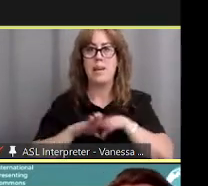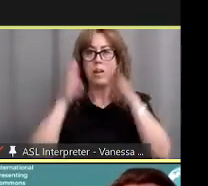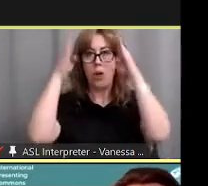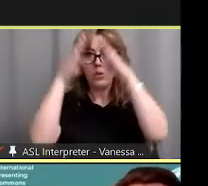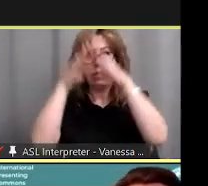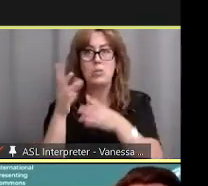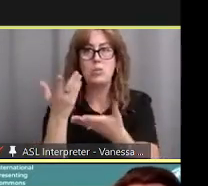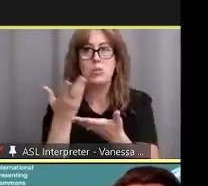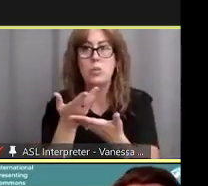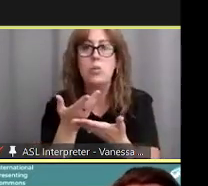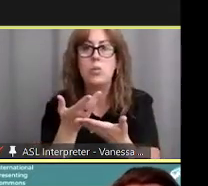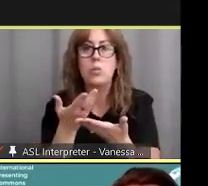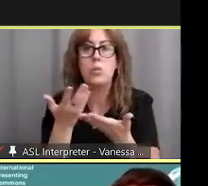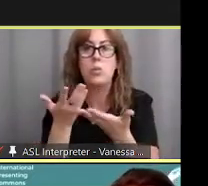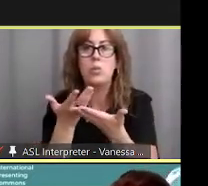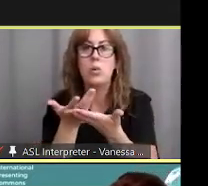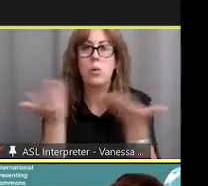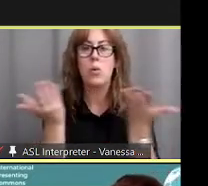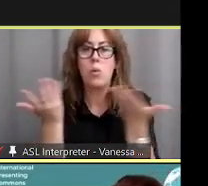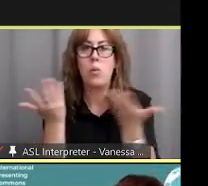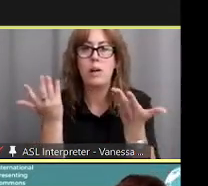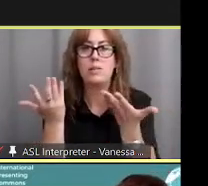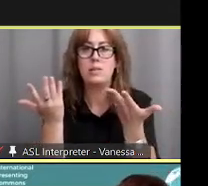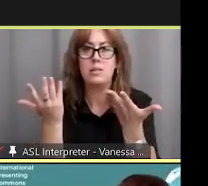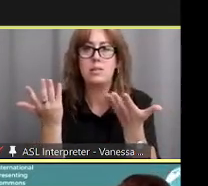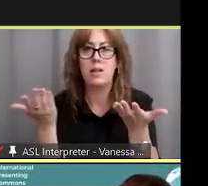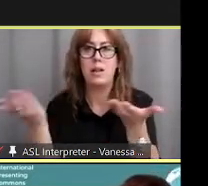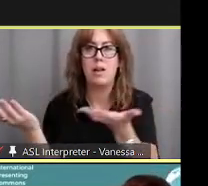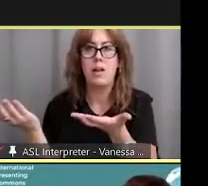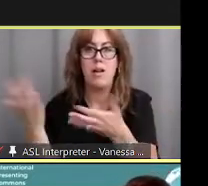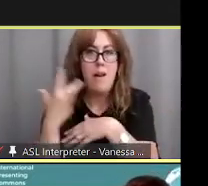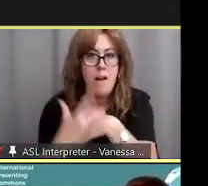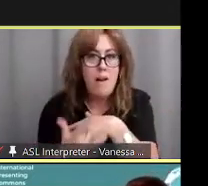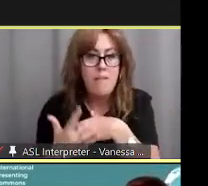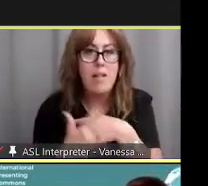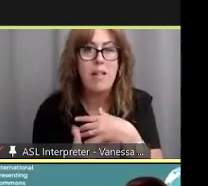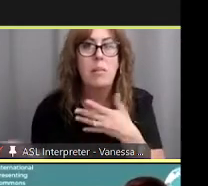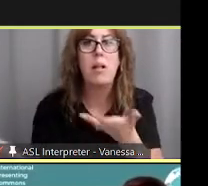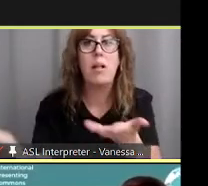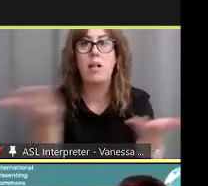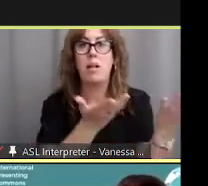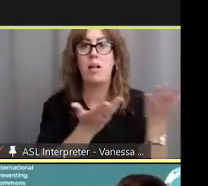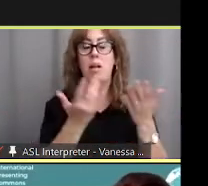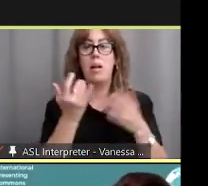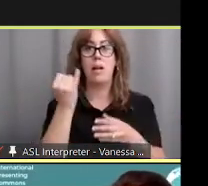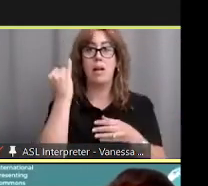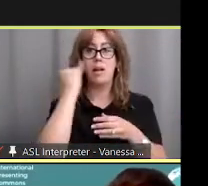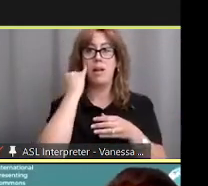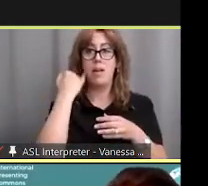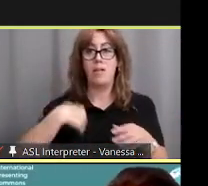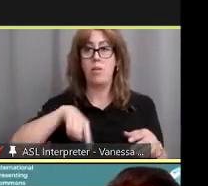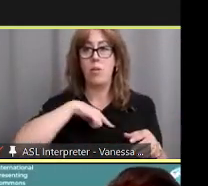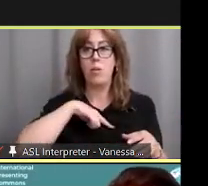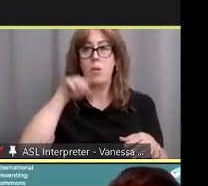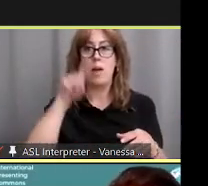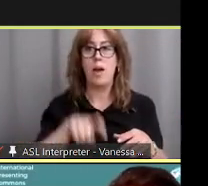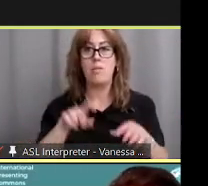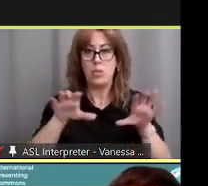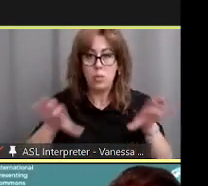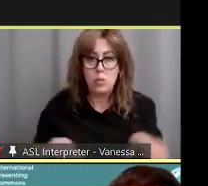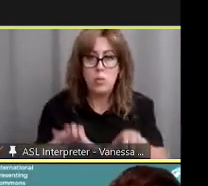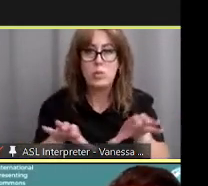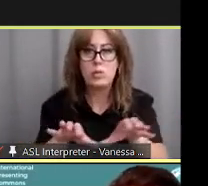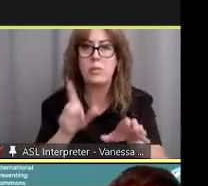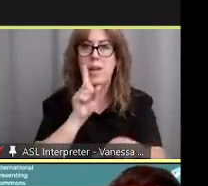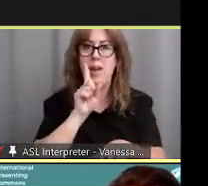challenge. We will have to act at that small level. And yet we